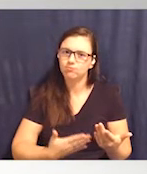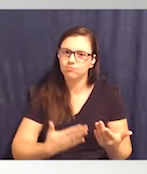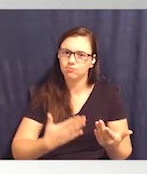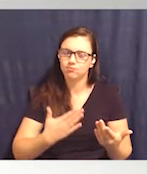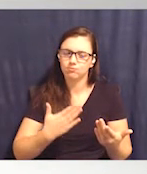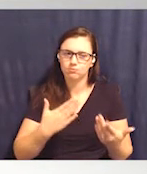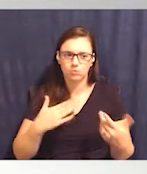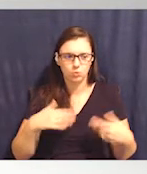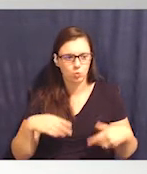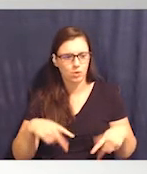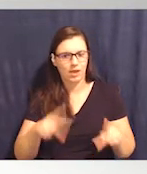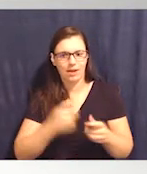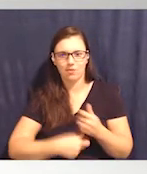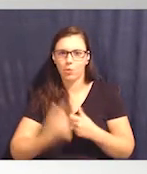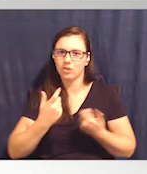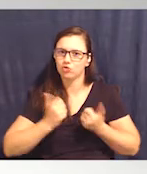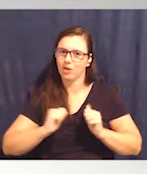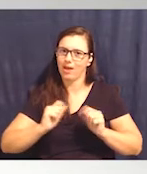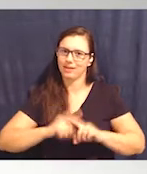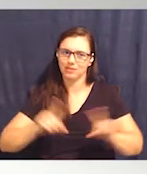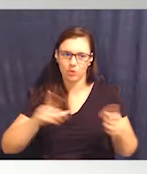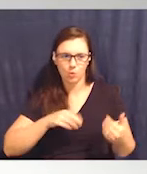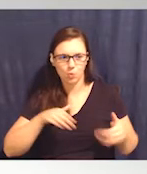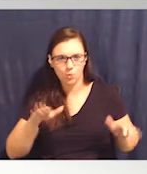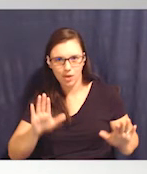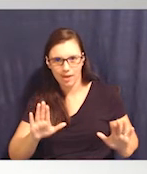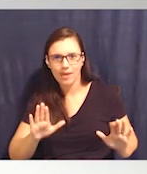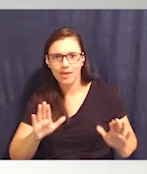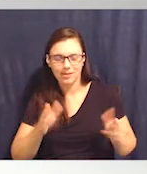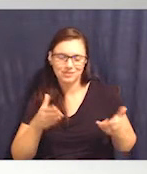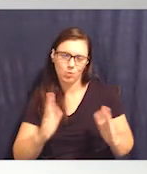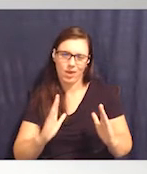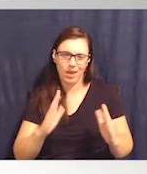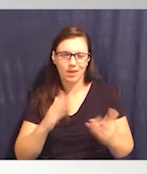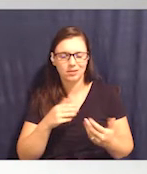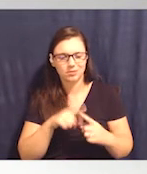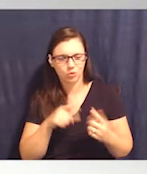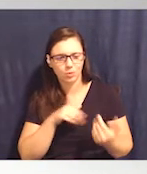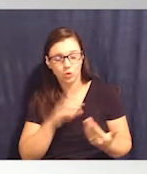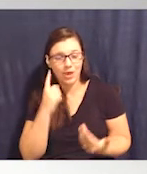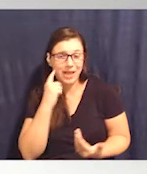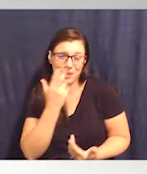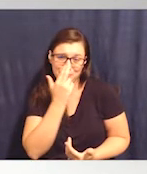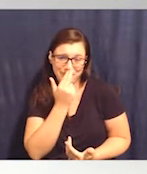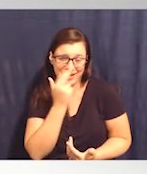different ways of doing things. But I think you'll enjoy this. I thought it was funny. Our team thought it was funny.